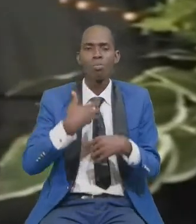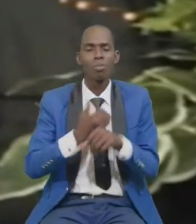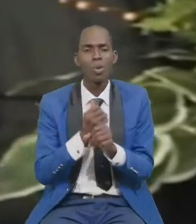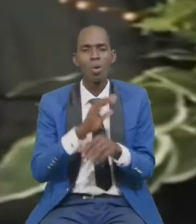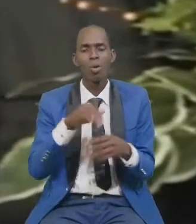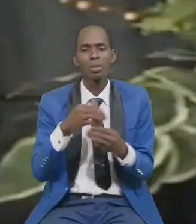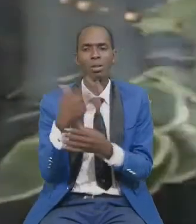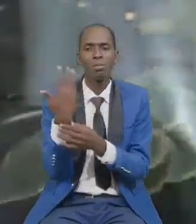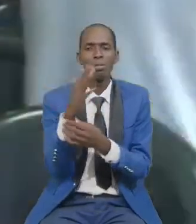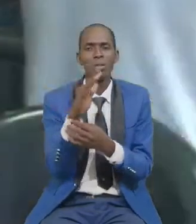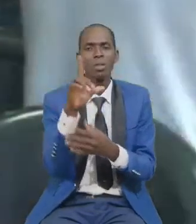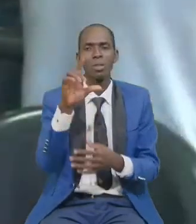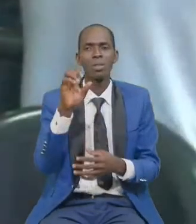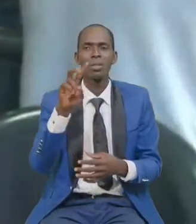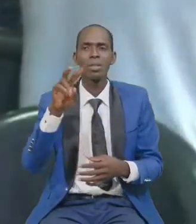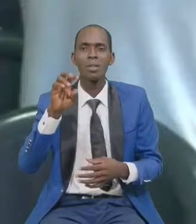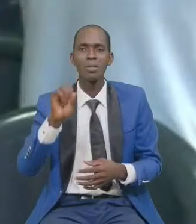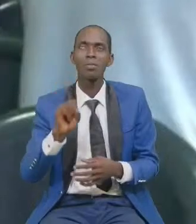who created them?